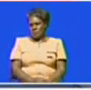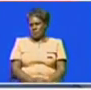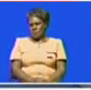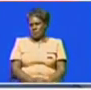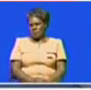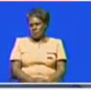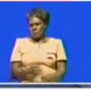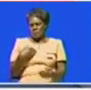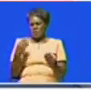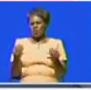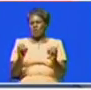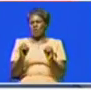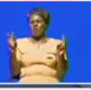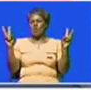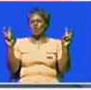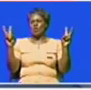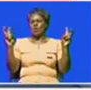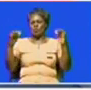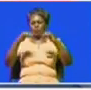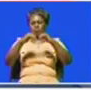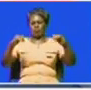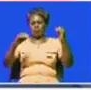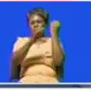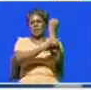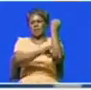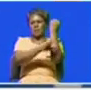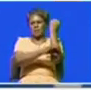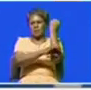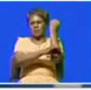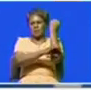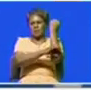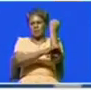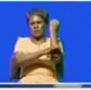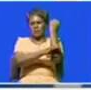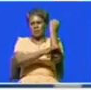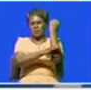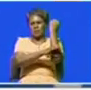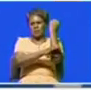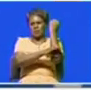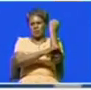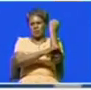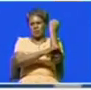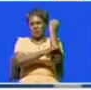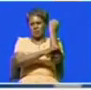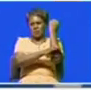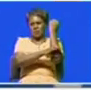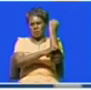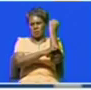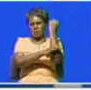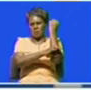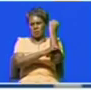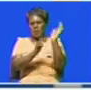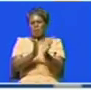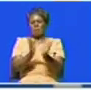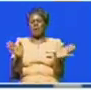address the issue that you talked about splitting the country, mm-hmm. or wherever that direction would be. And back to the 1982, that is